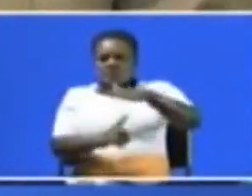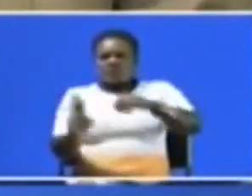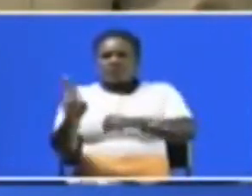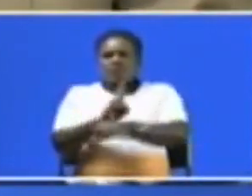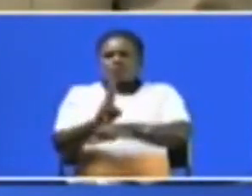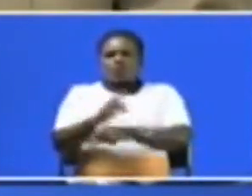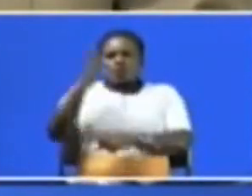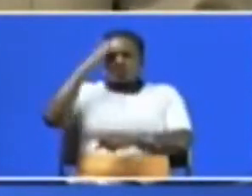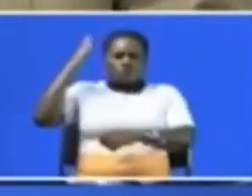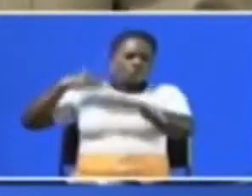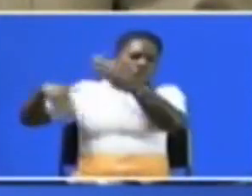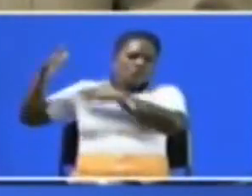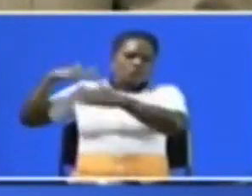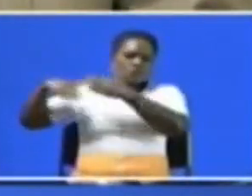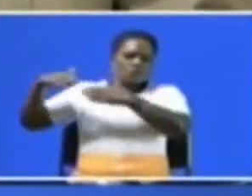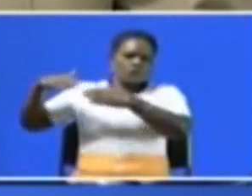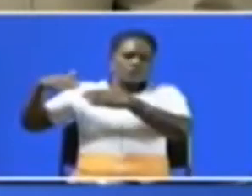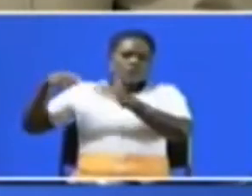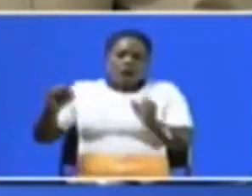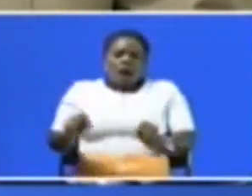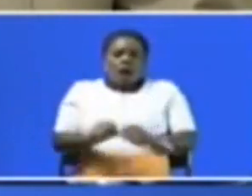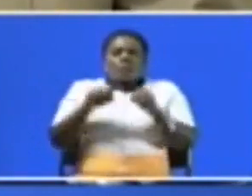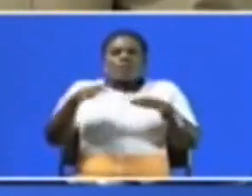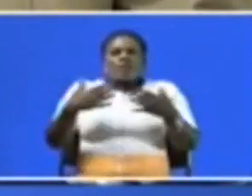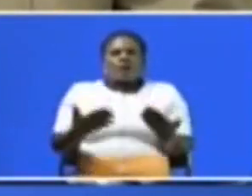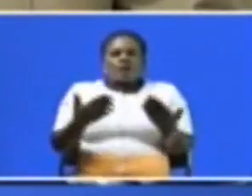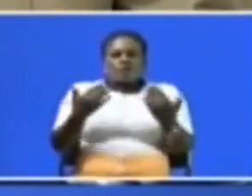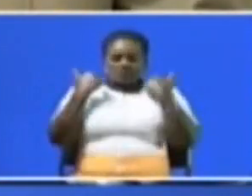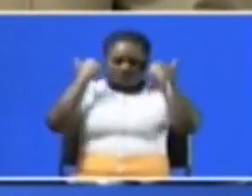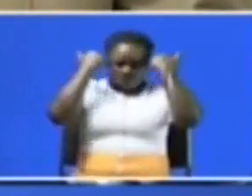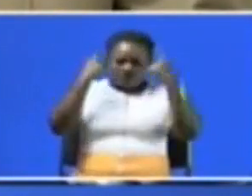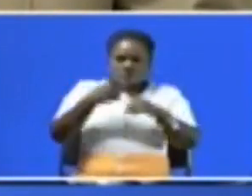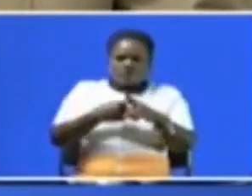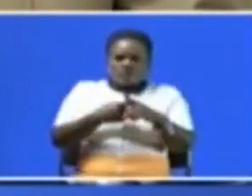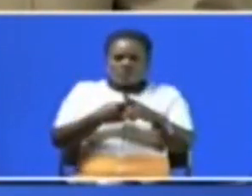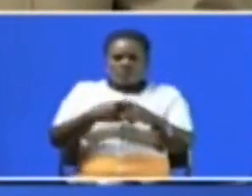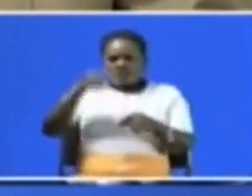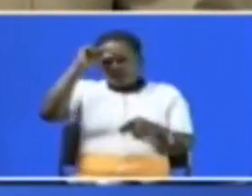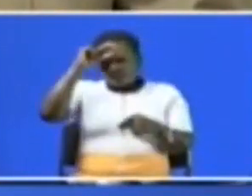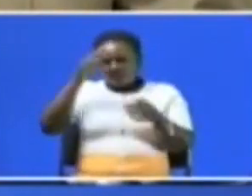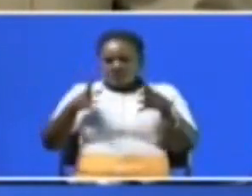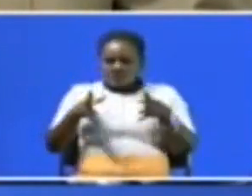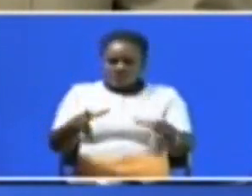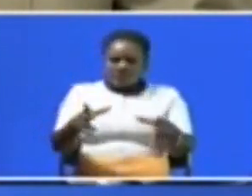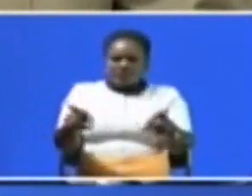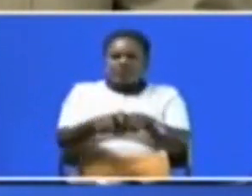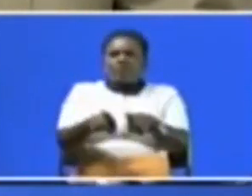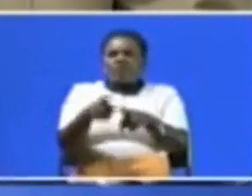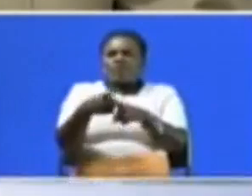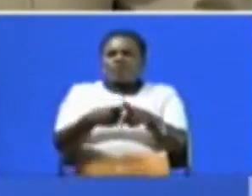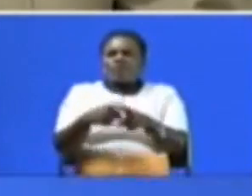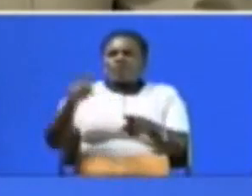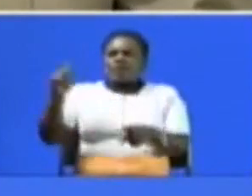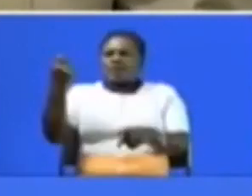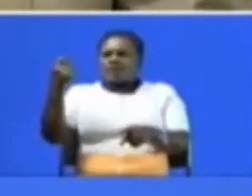this. We know the history of all these things, the way they're yes. happening. There's pressure from the government, and then there's pressure